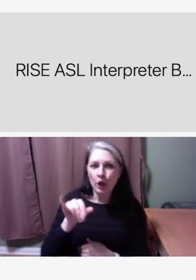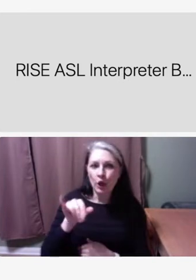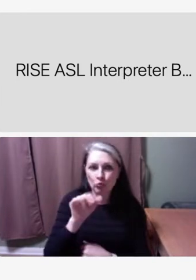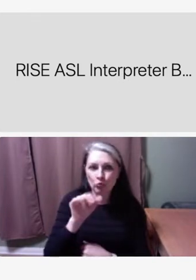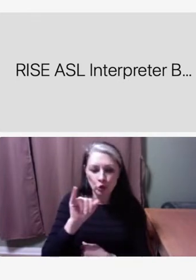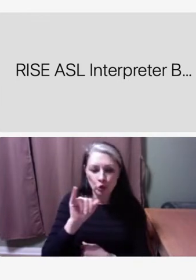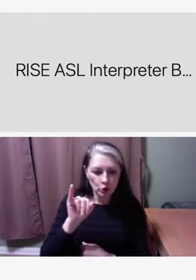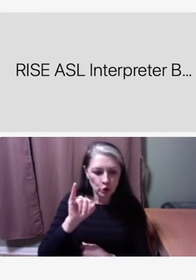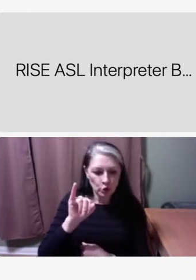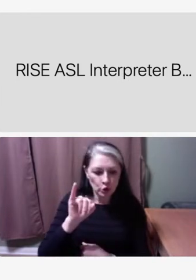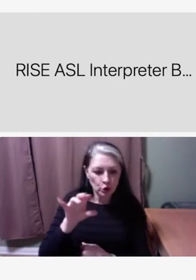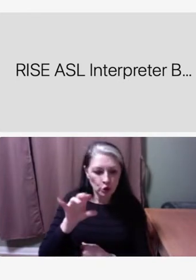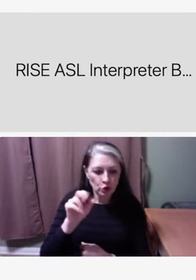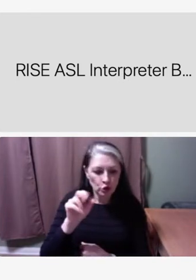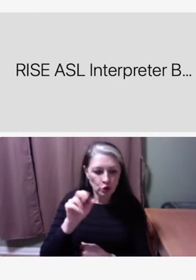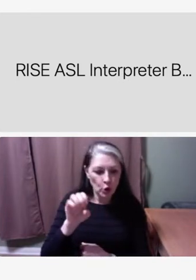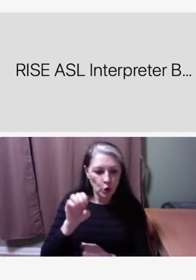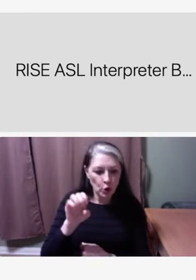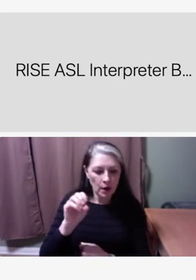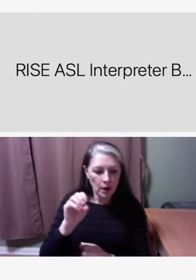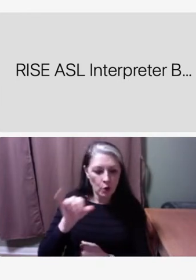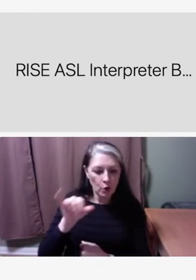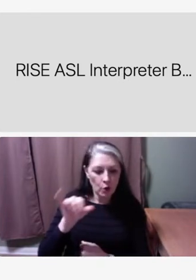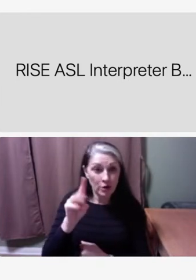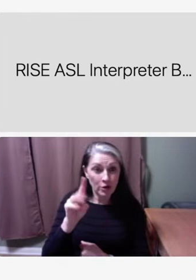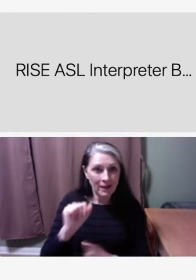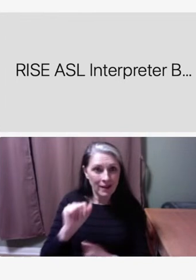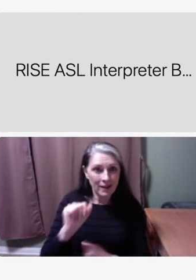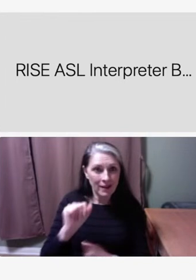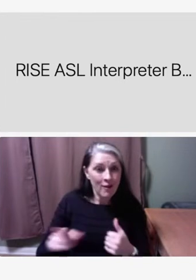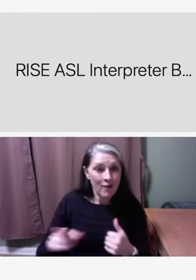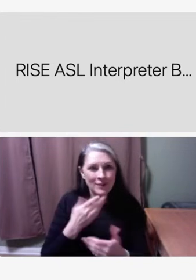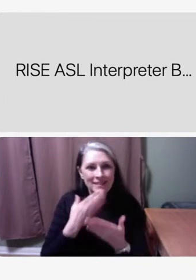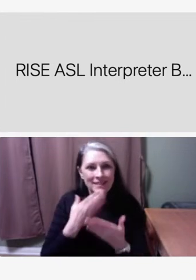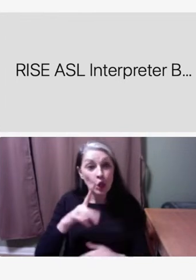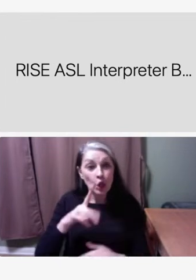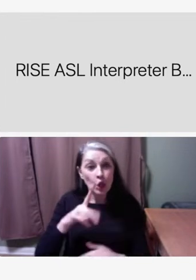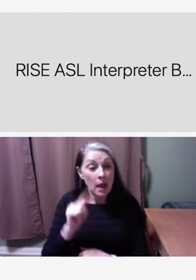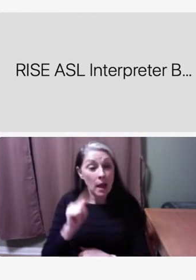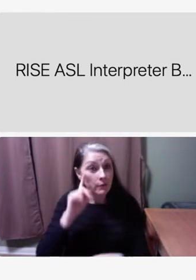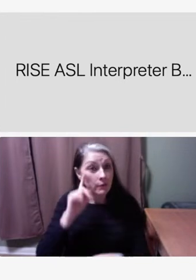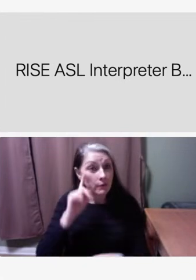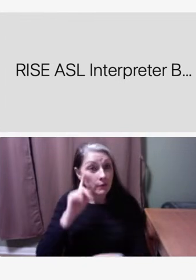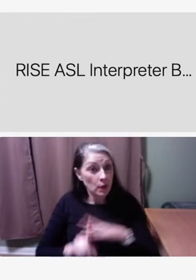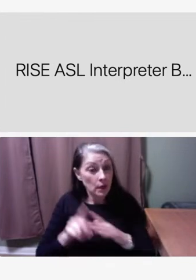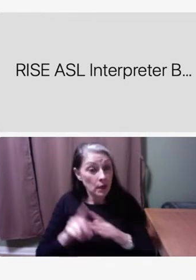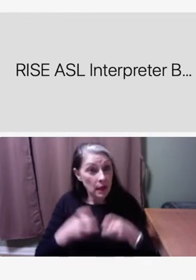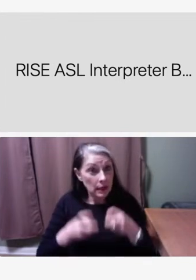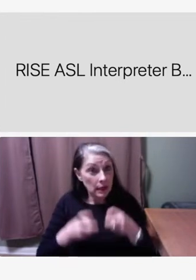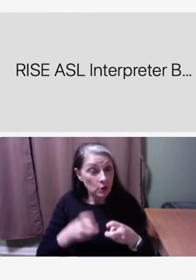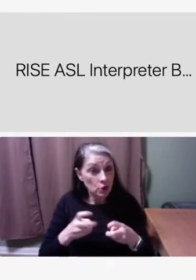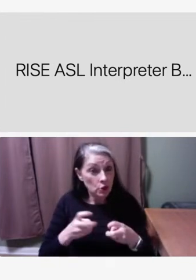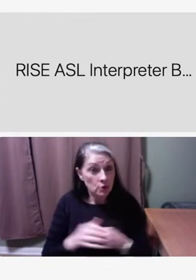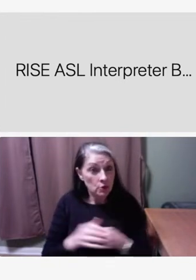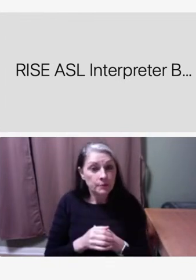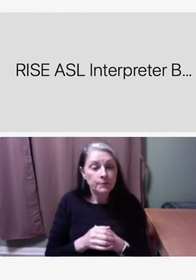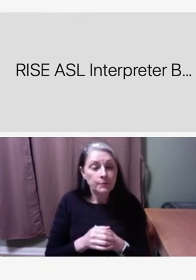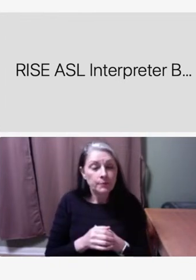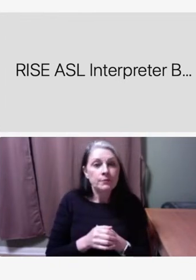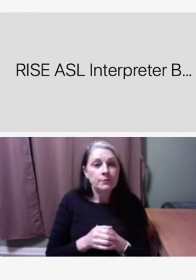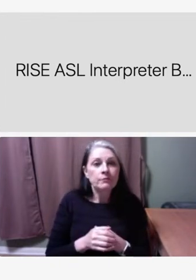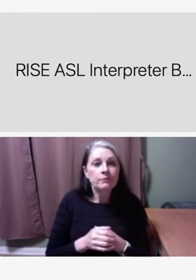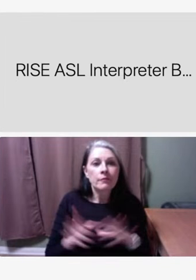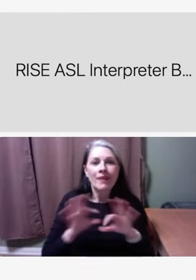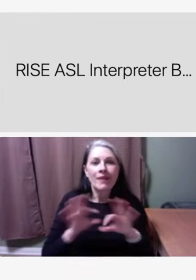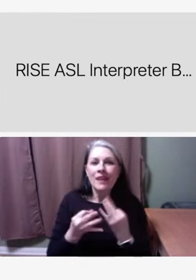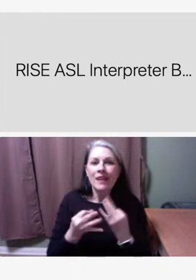Joanne. First of all, I want to thank Pat for bringing up that issue on the Abril family. I think that, you know, that it